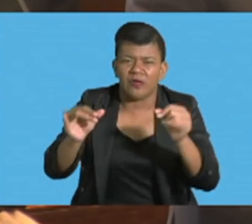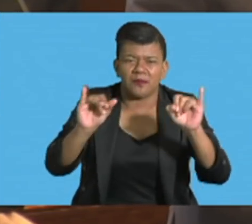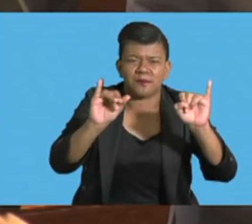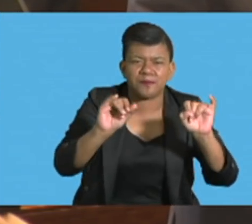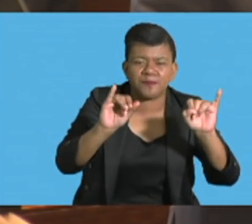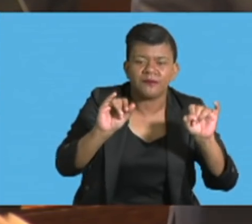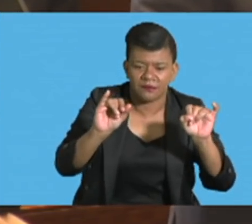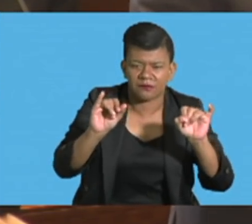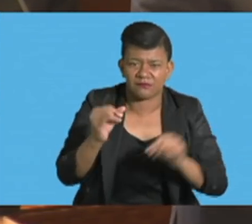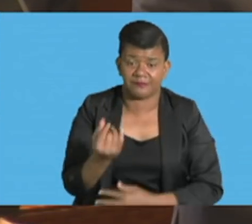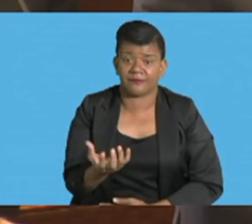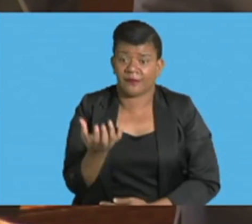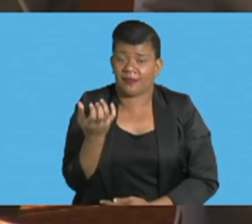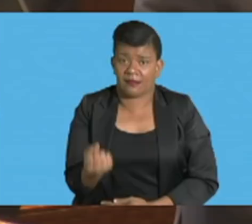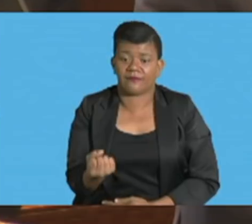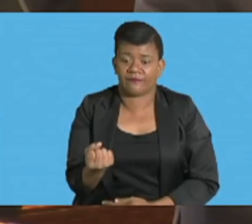ally in my government.